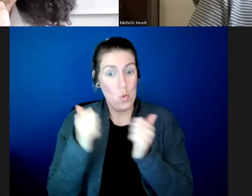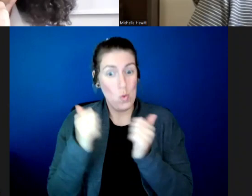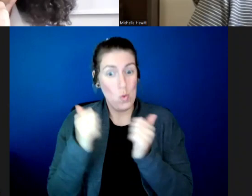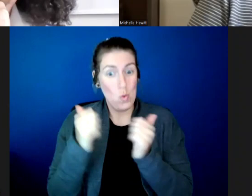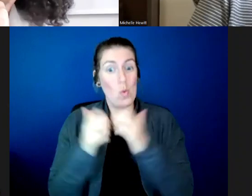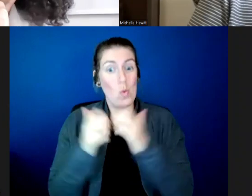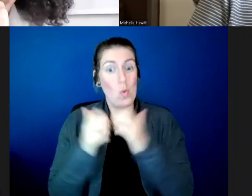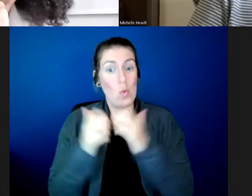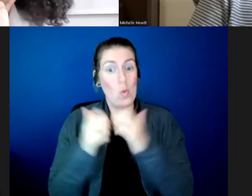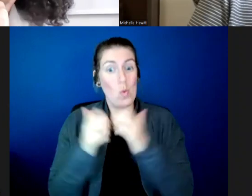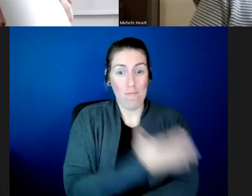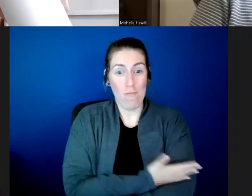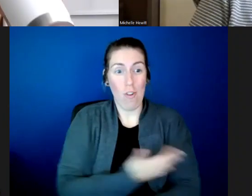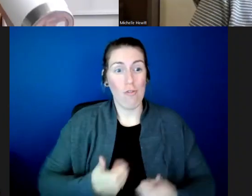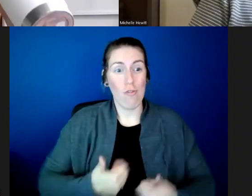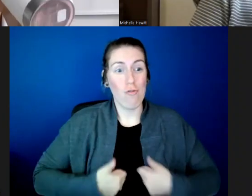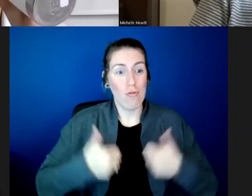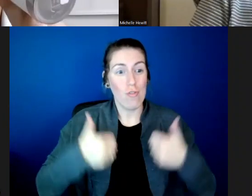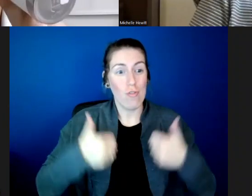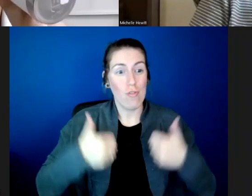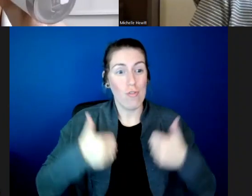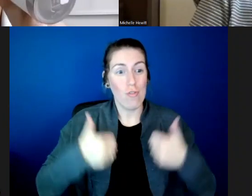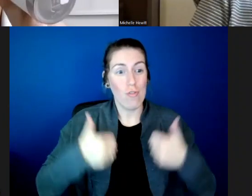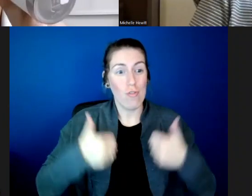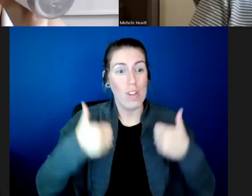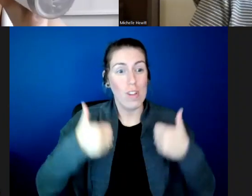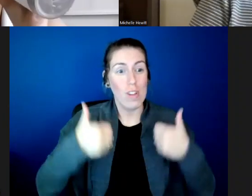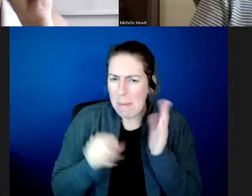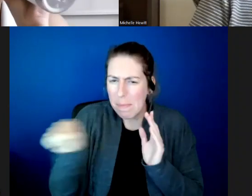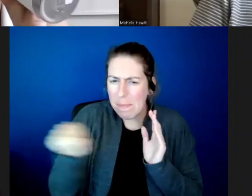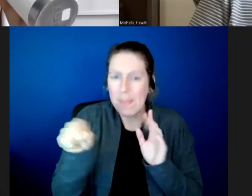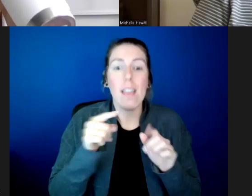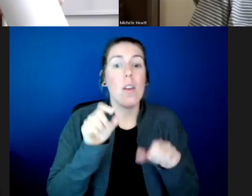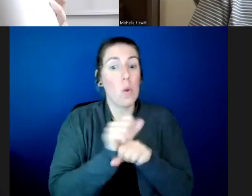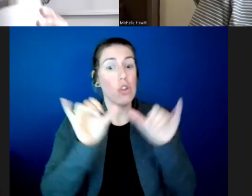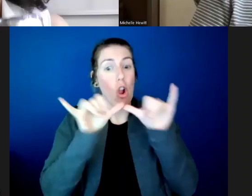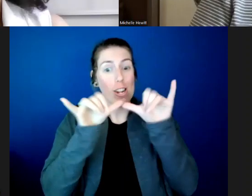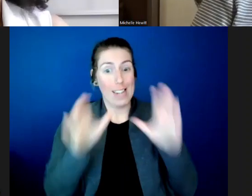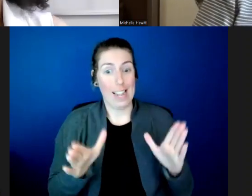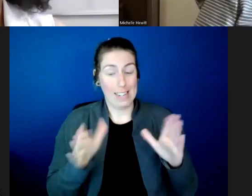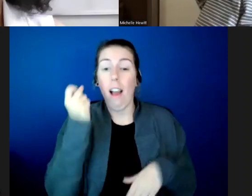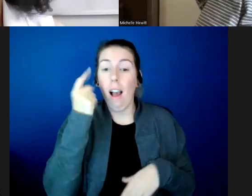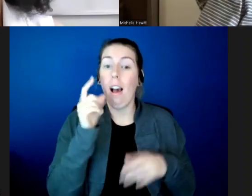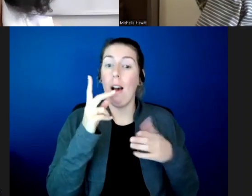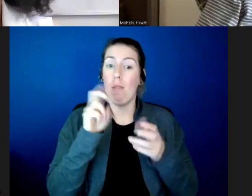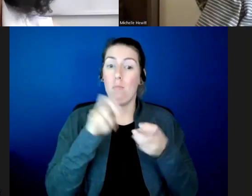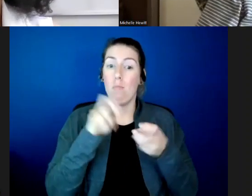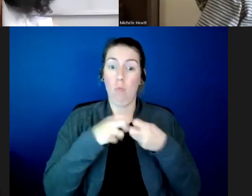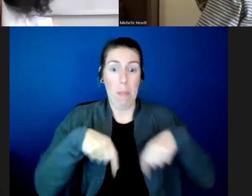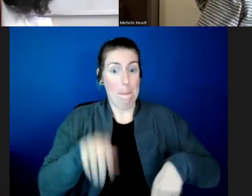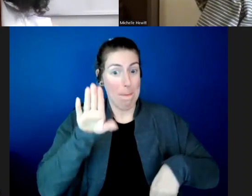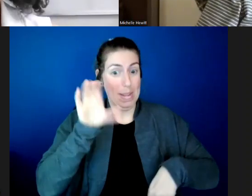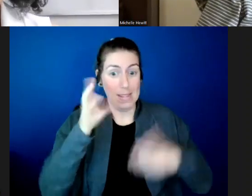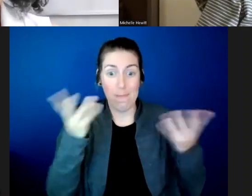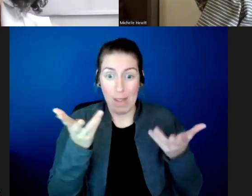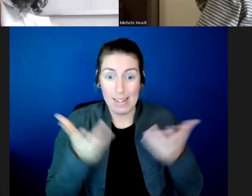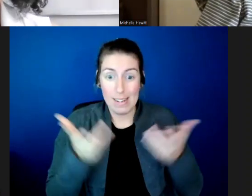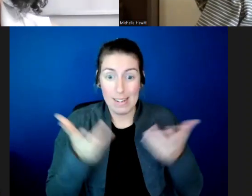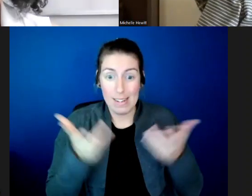lot of universal design going on there. So one of the problems we have here in BC is that